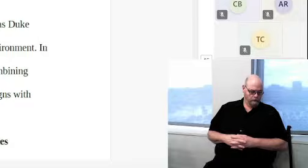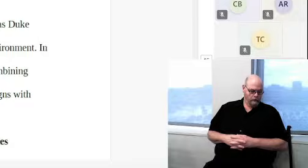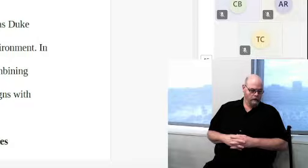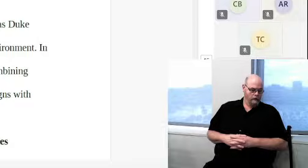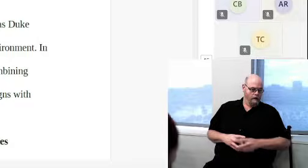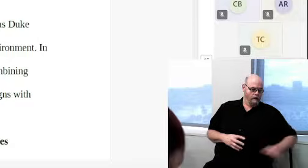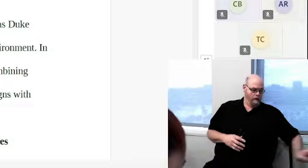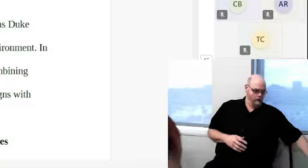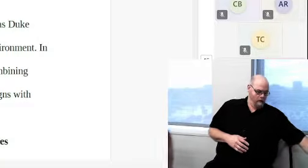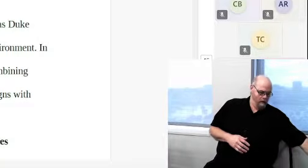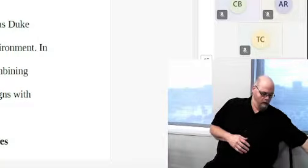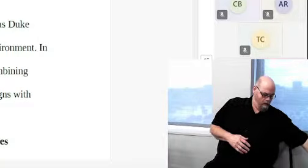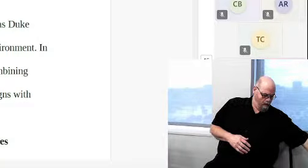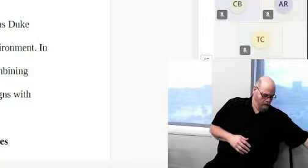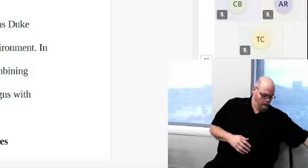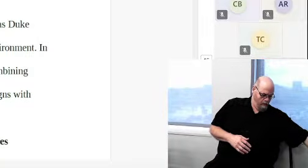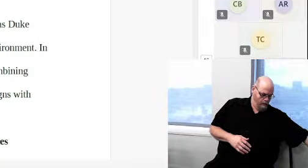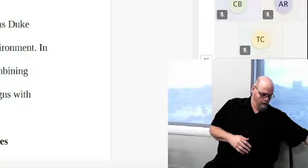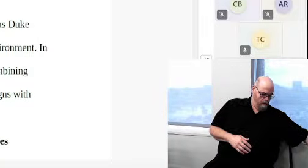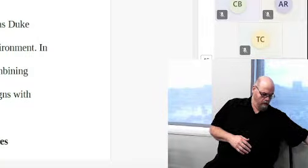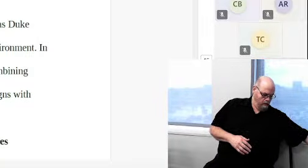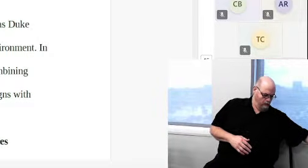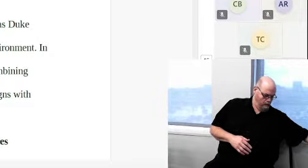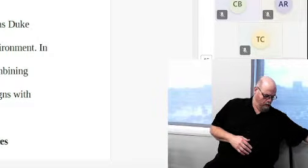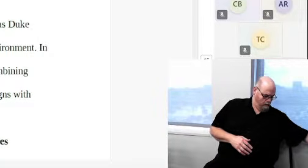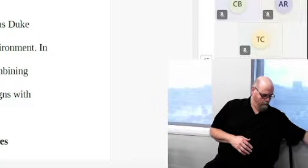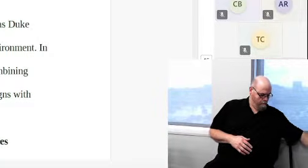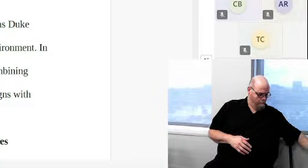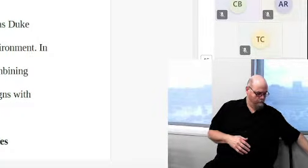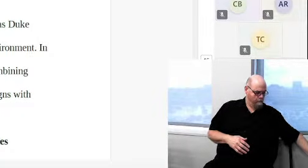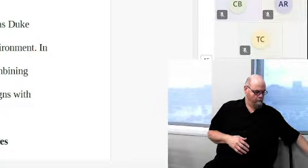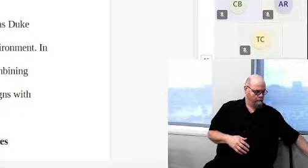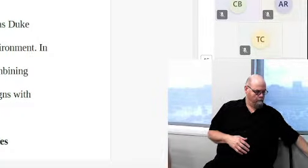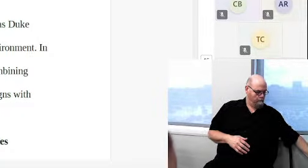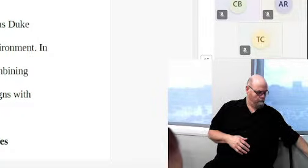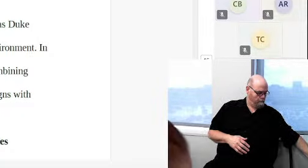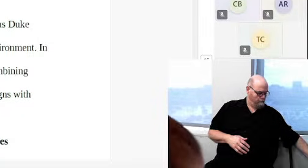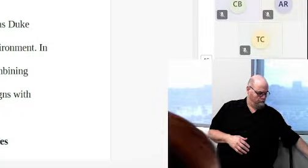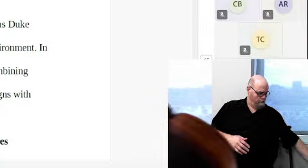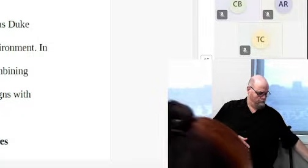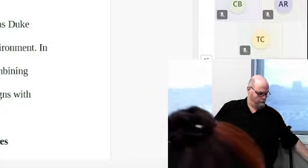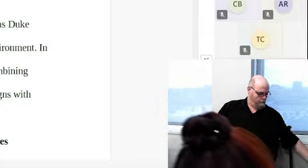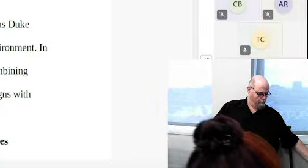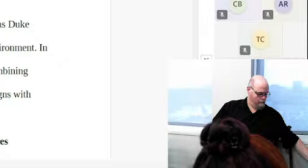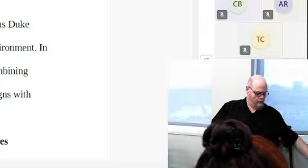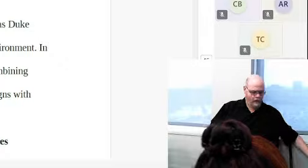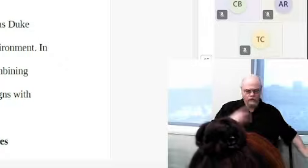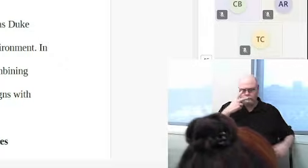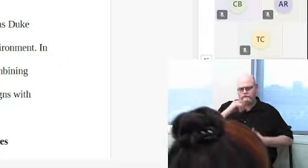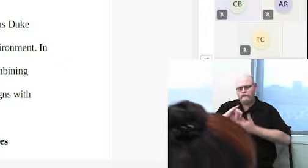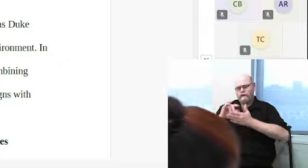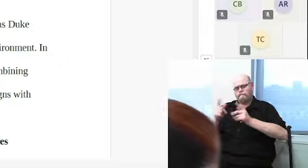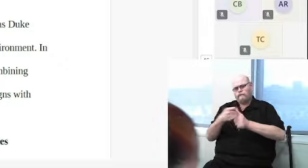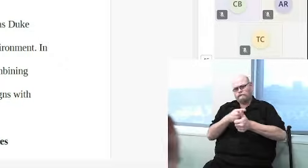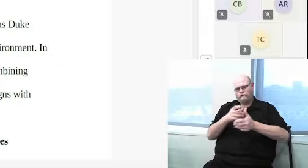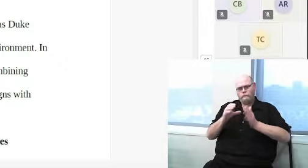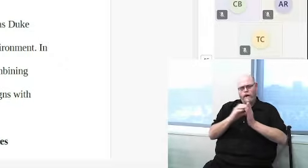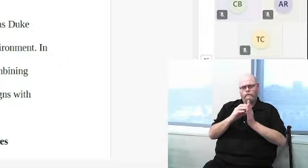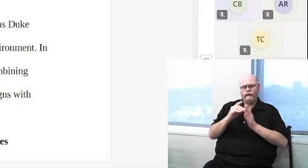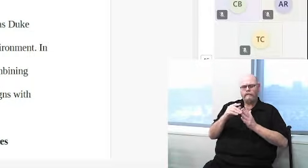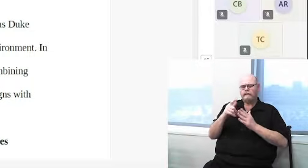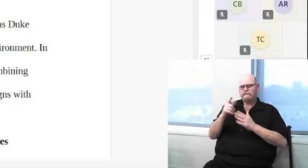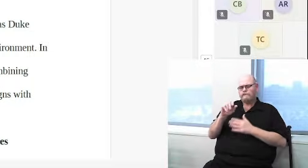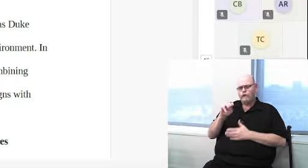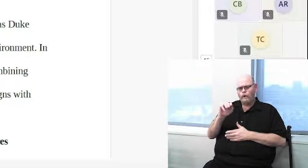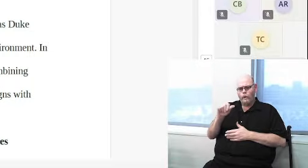Okay, and do you see there in that first full paragraph where it says, however, LUMA lacks much of the data and key information